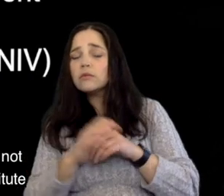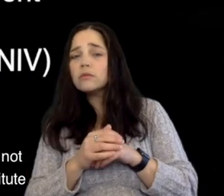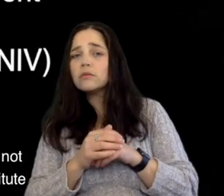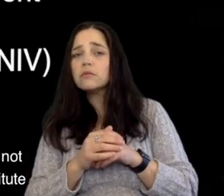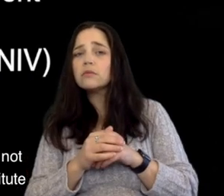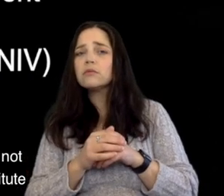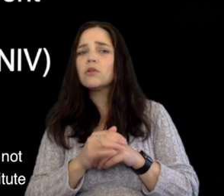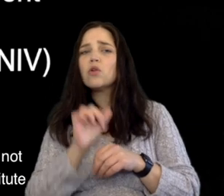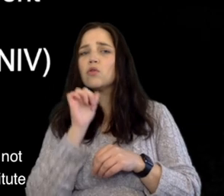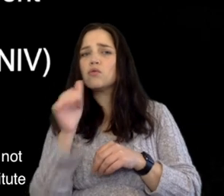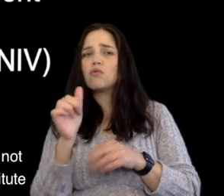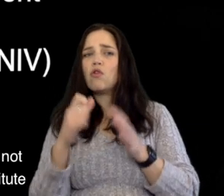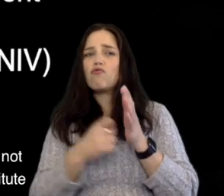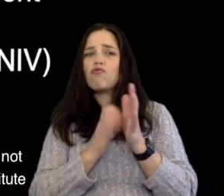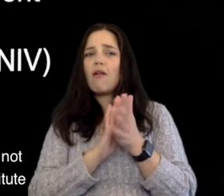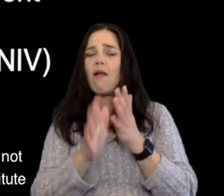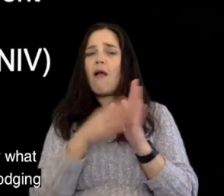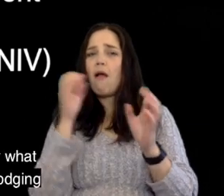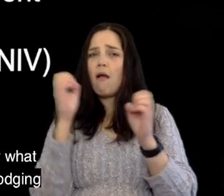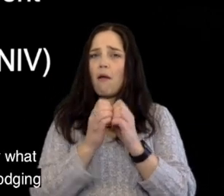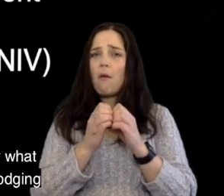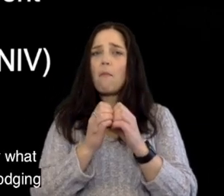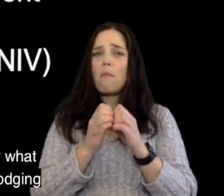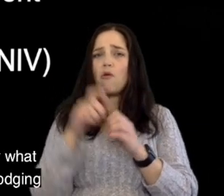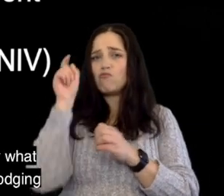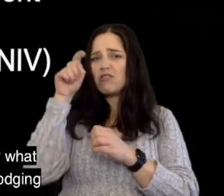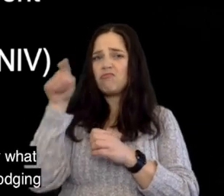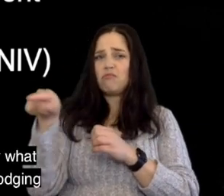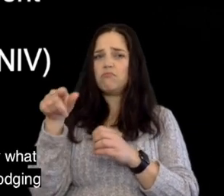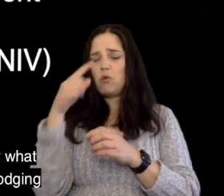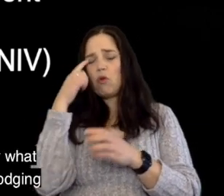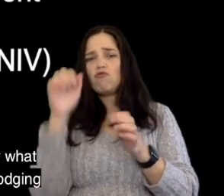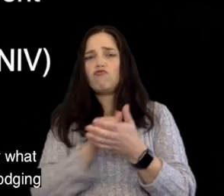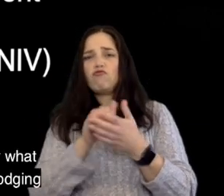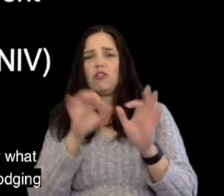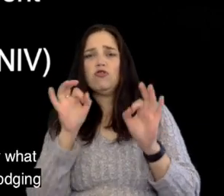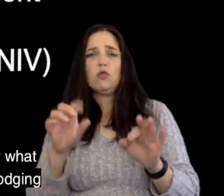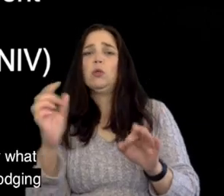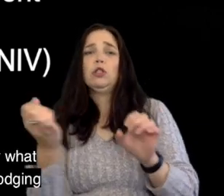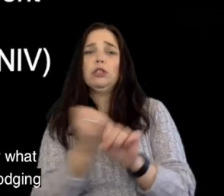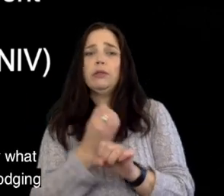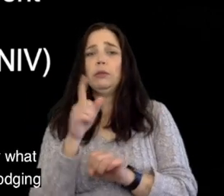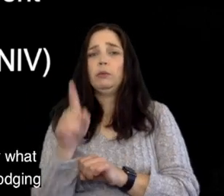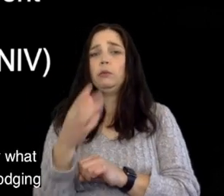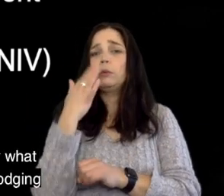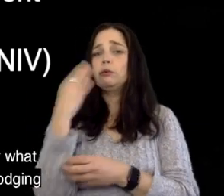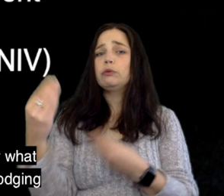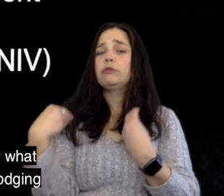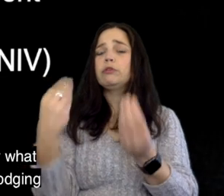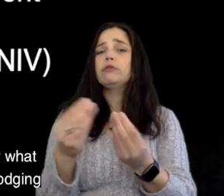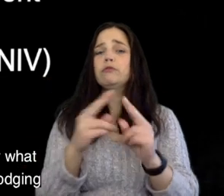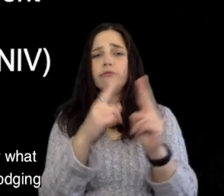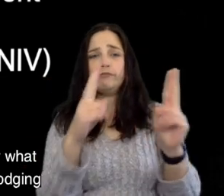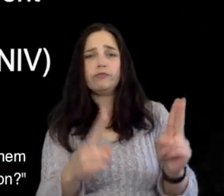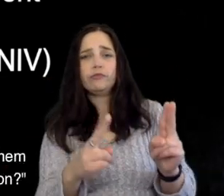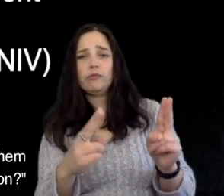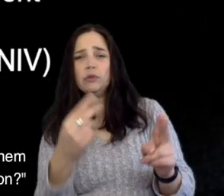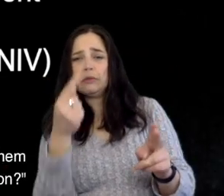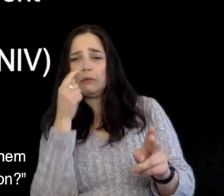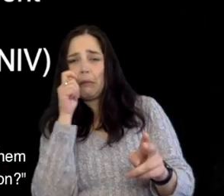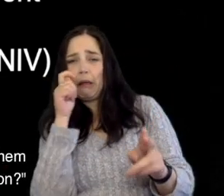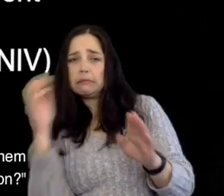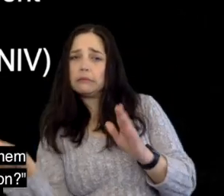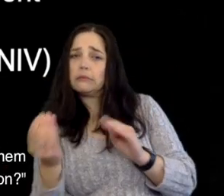In the same way, was not even Rahab the prostitute considered righteous for what she did when she